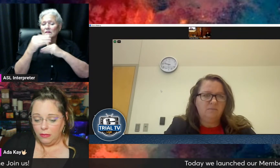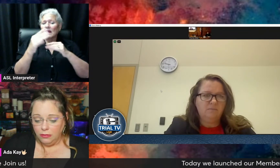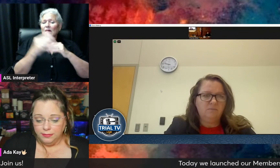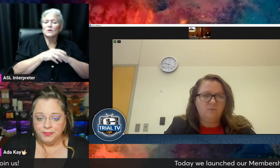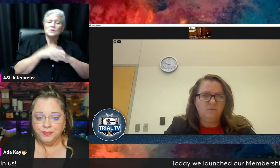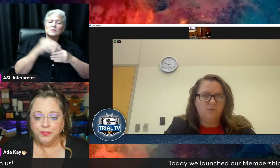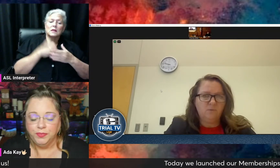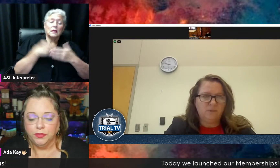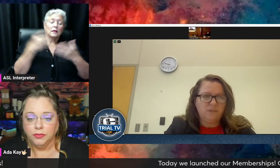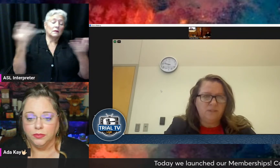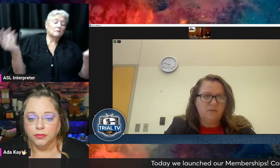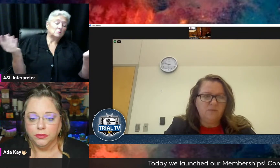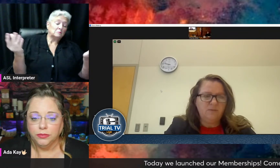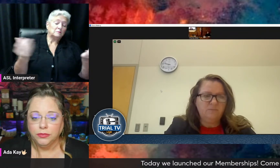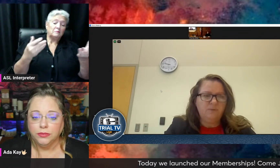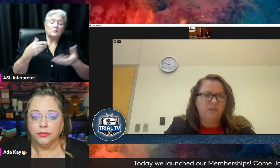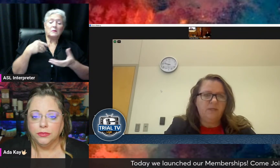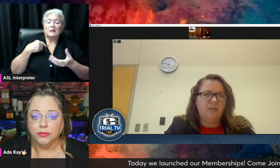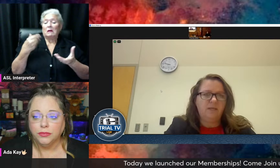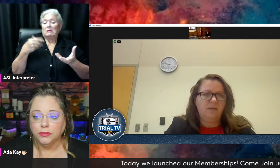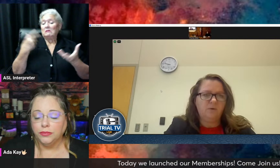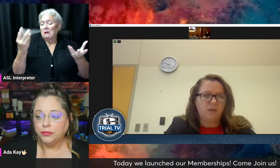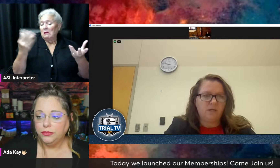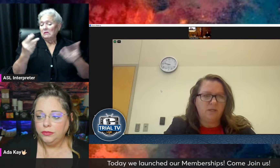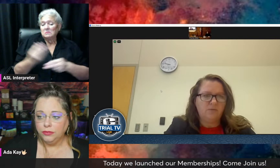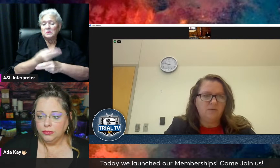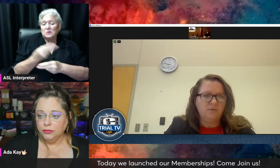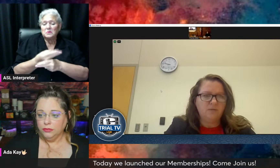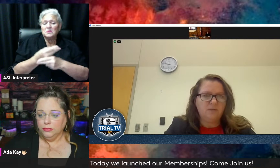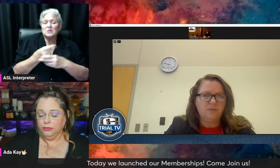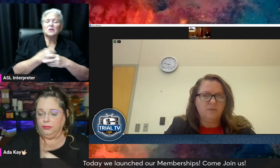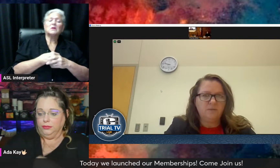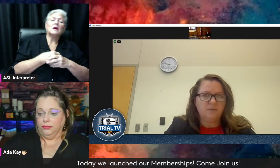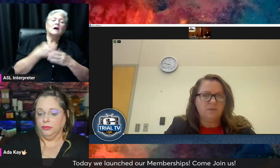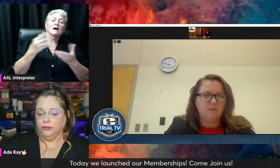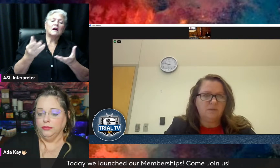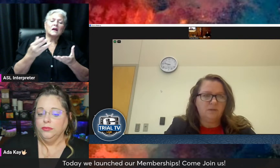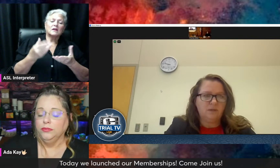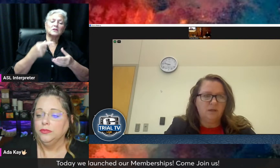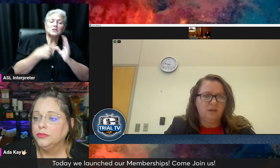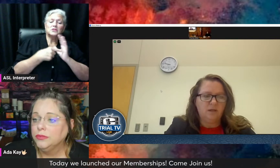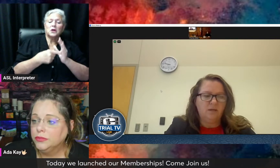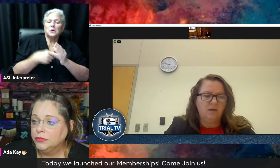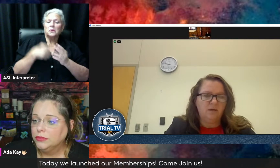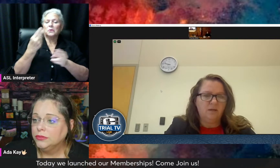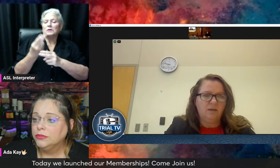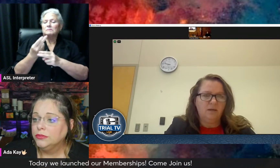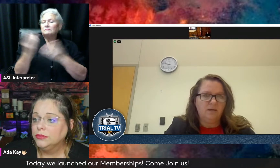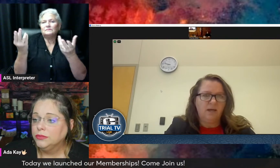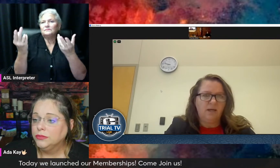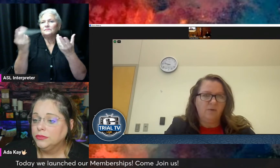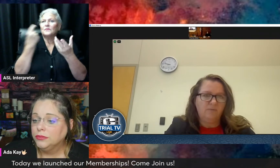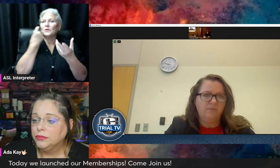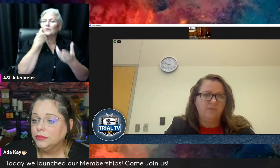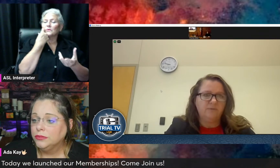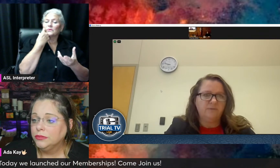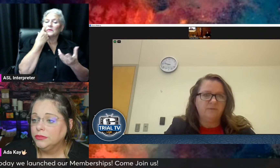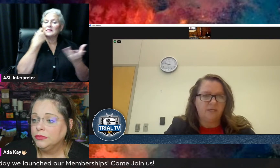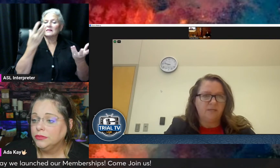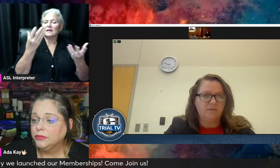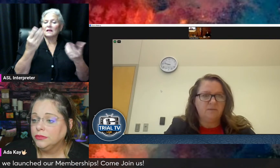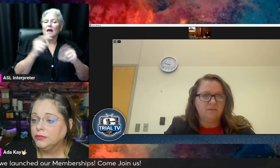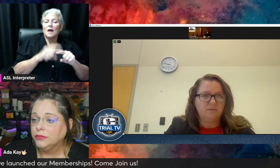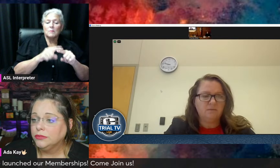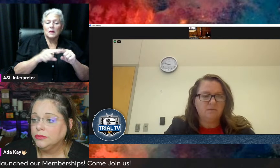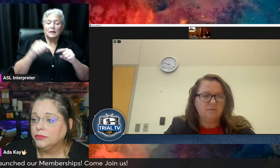indicate recent use, but in a chronic user, these numbers can hang around for